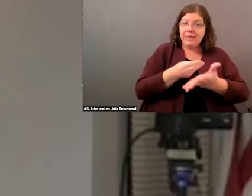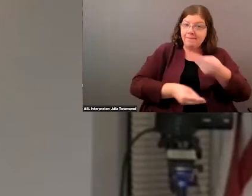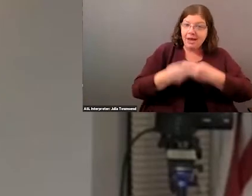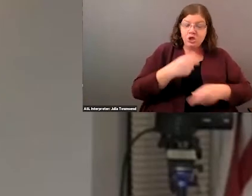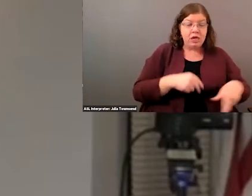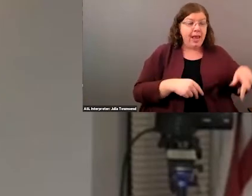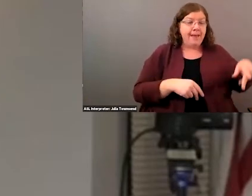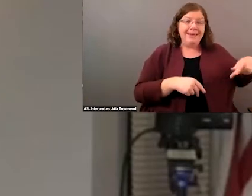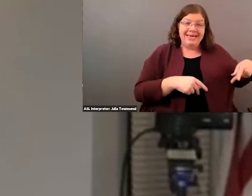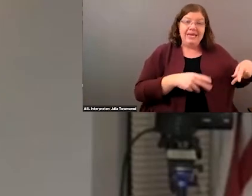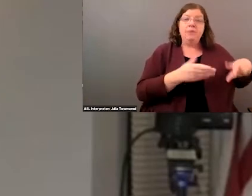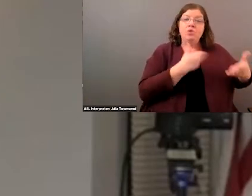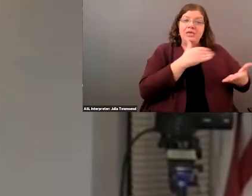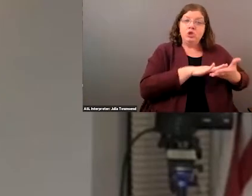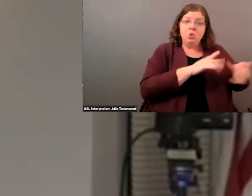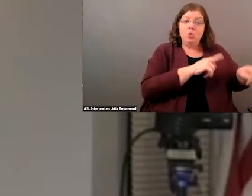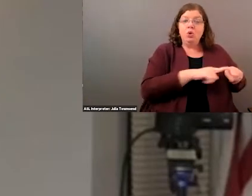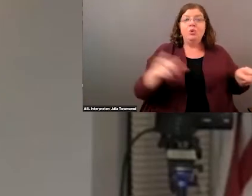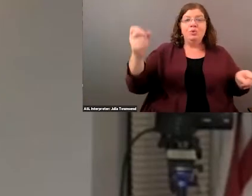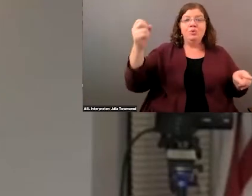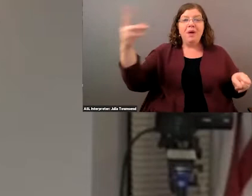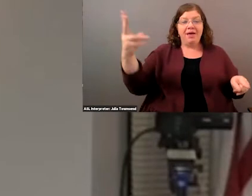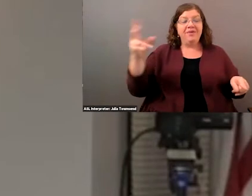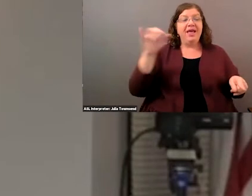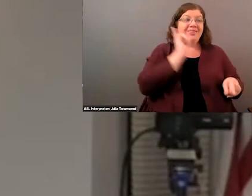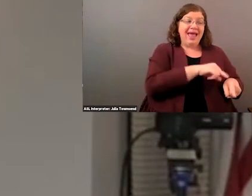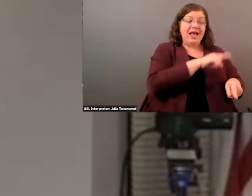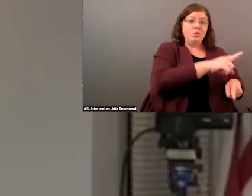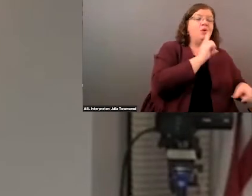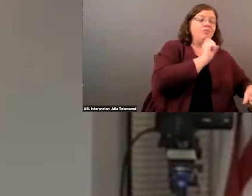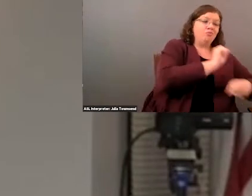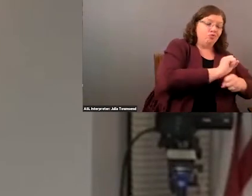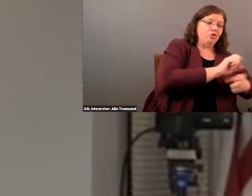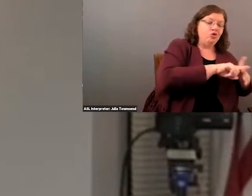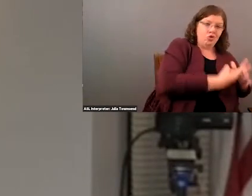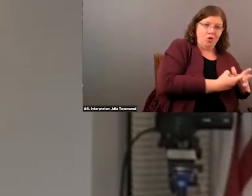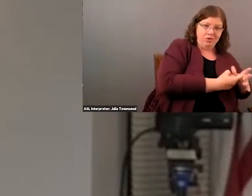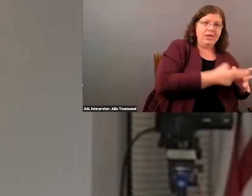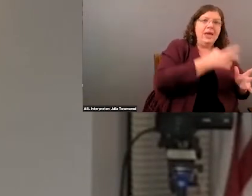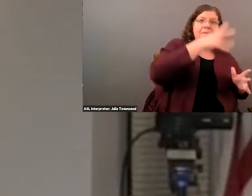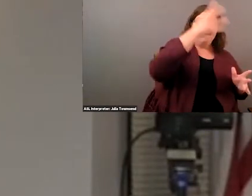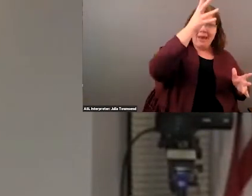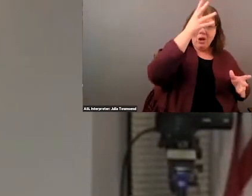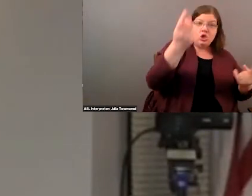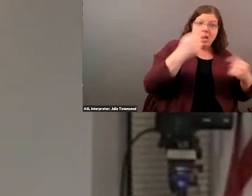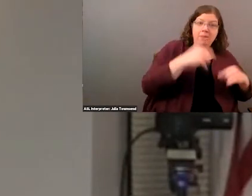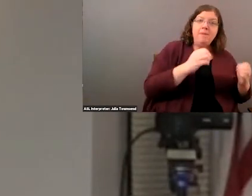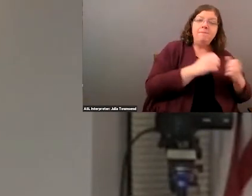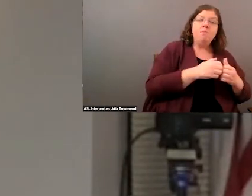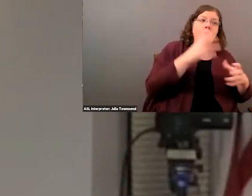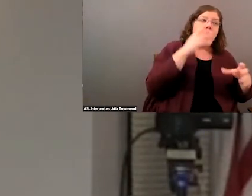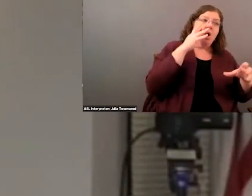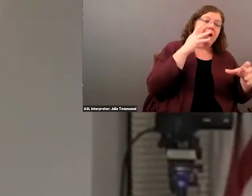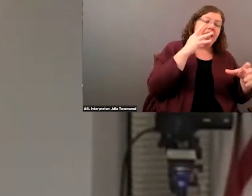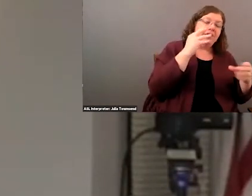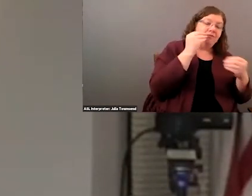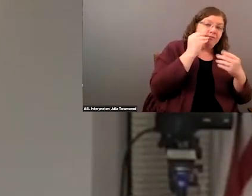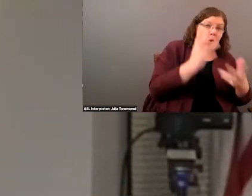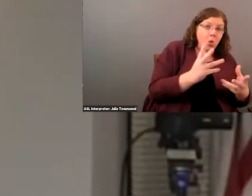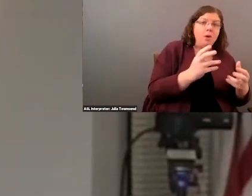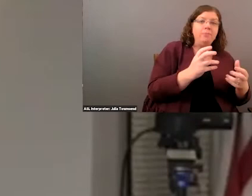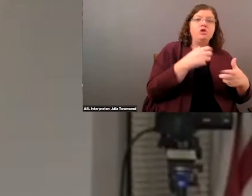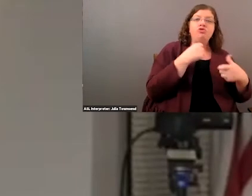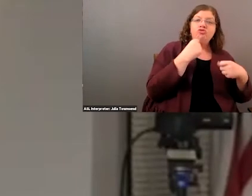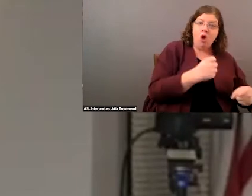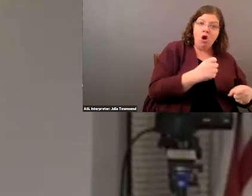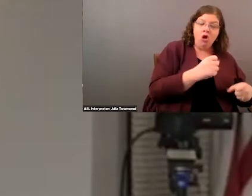parents are coming in more informed. They're already starting to look at different things that they need to do and be prepared. Because you think the earliest influence, I heard someone say, the